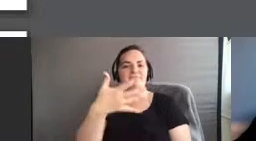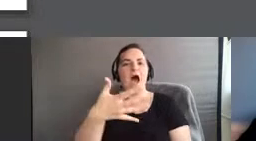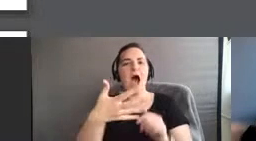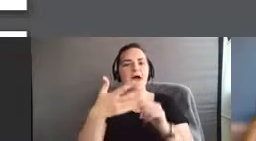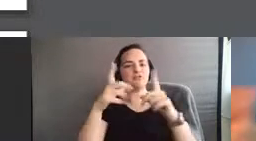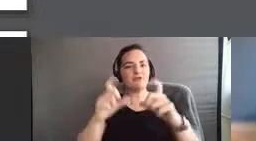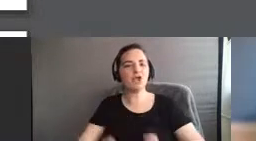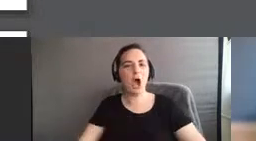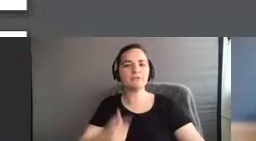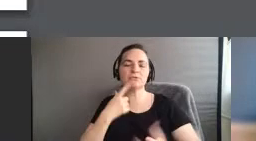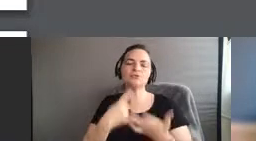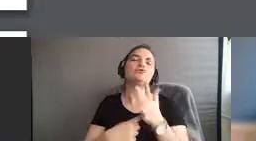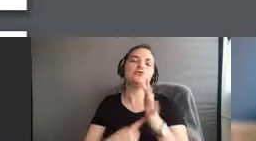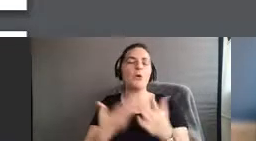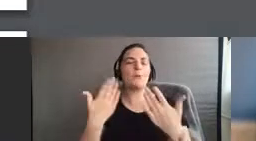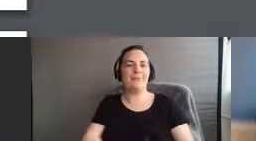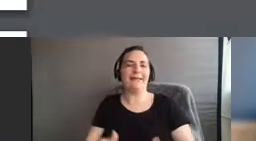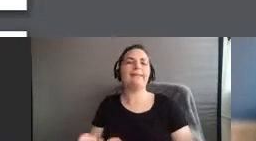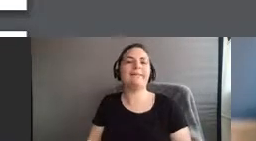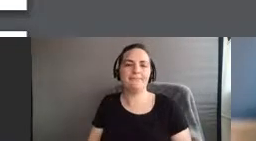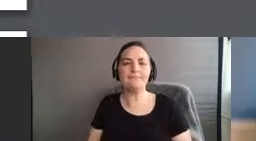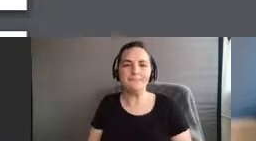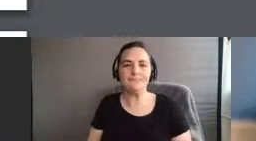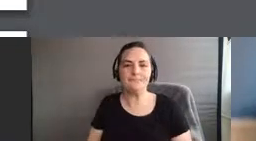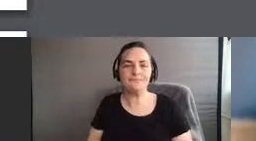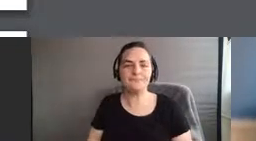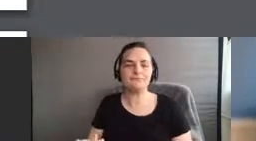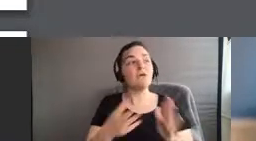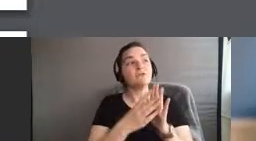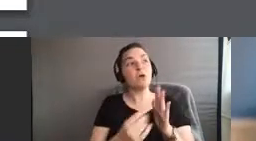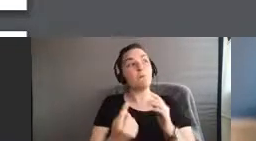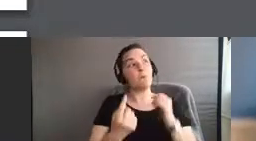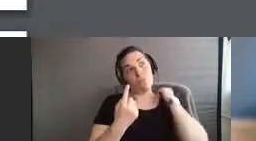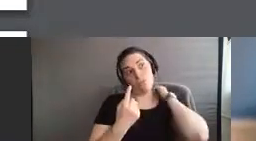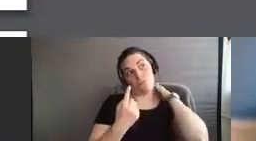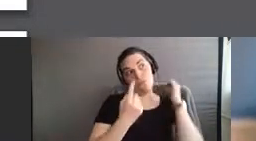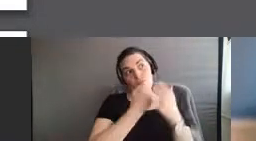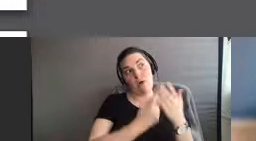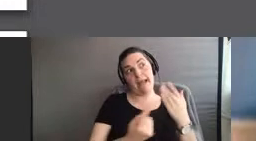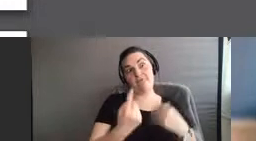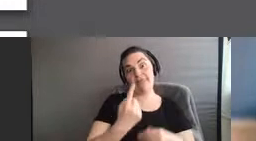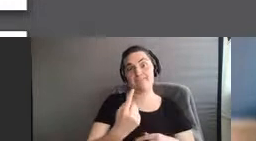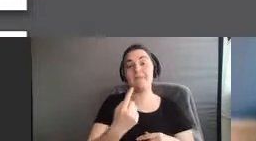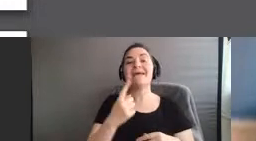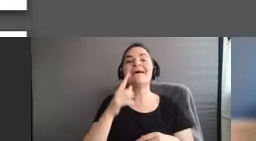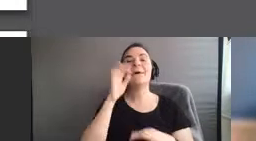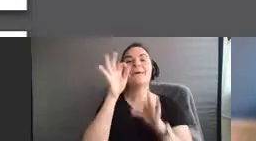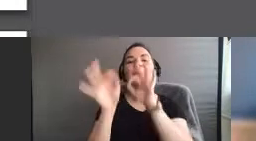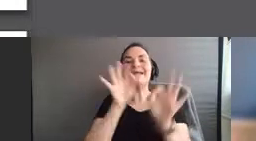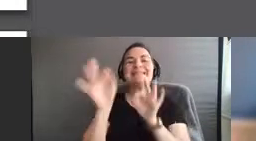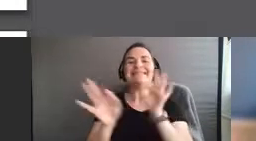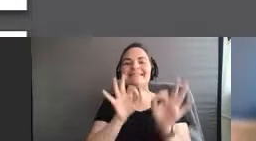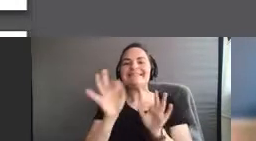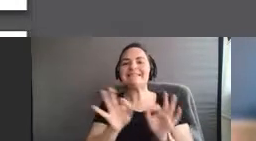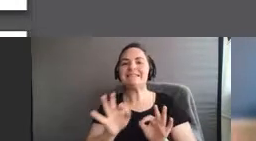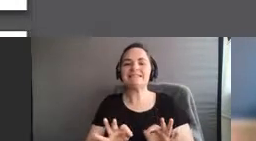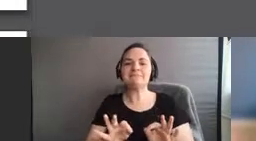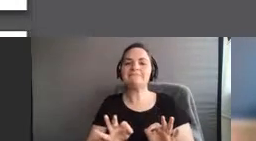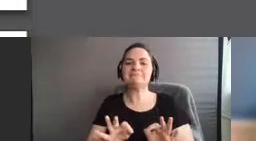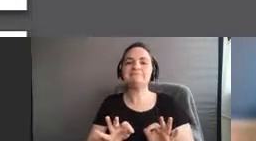For example, one of the engagement tasks that I'm going to use is, I might use it a couple of times actually, is a quiz. So I'm going to put a couple